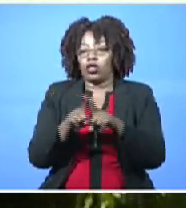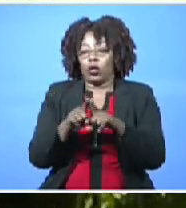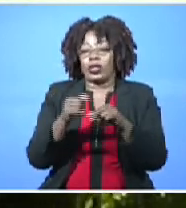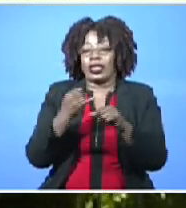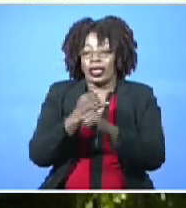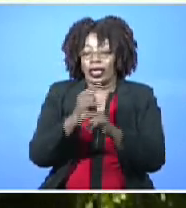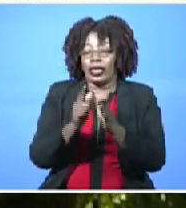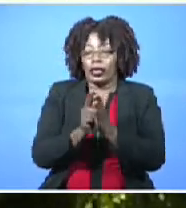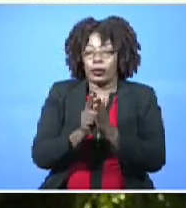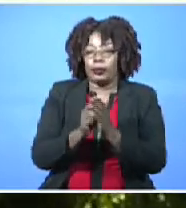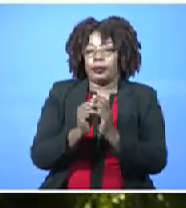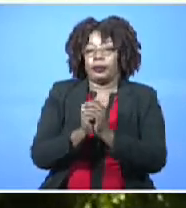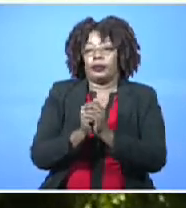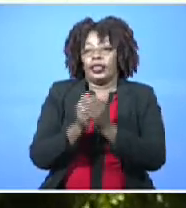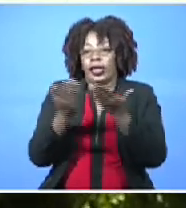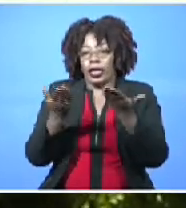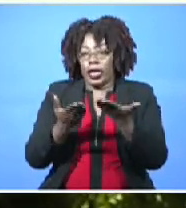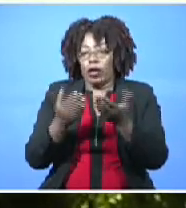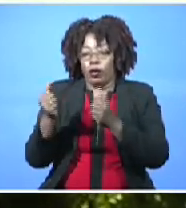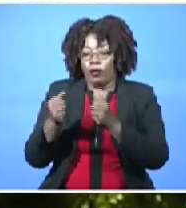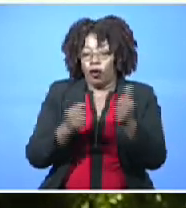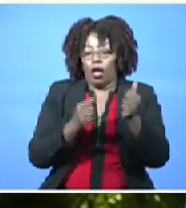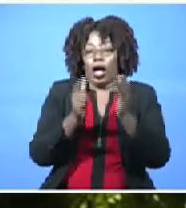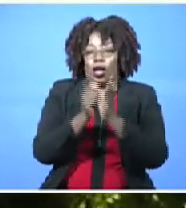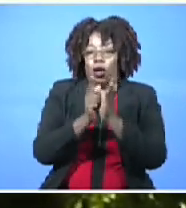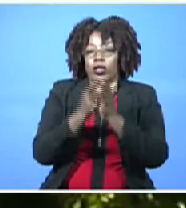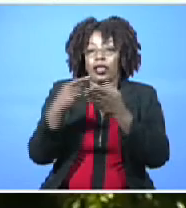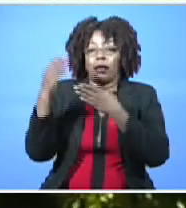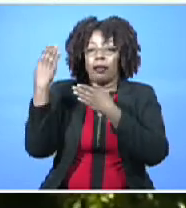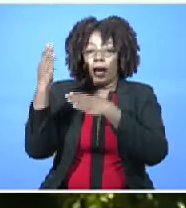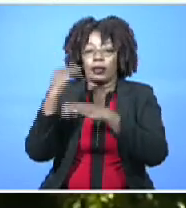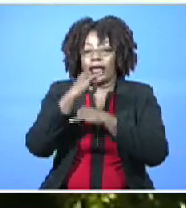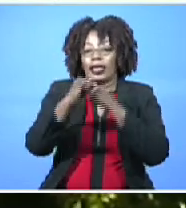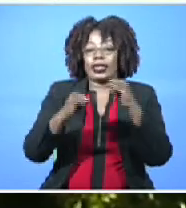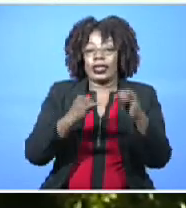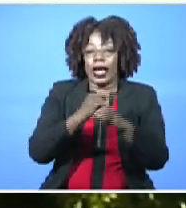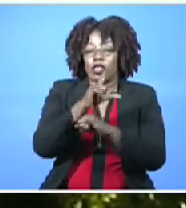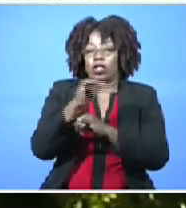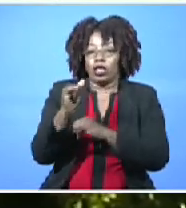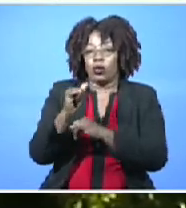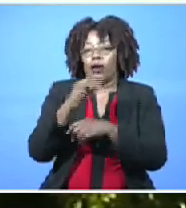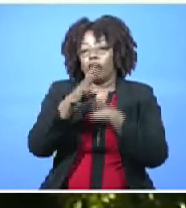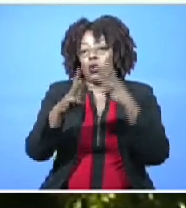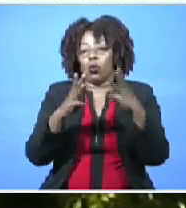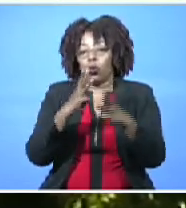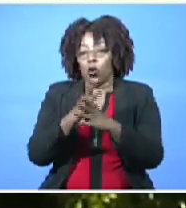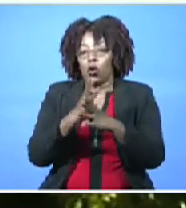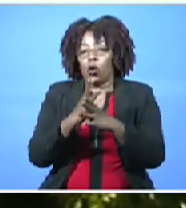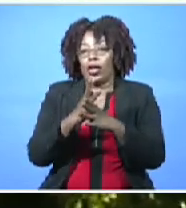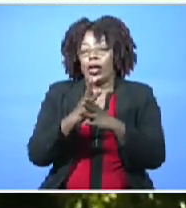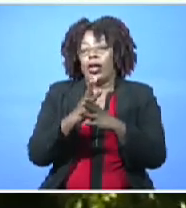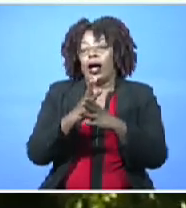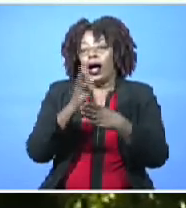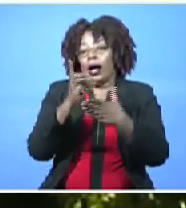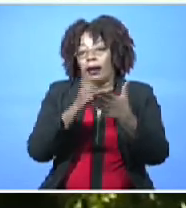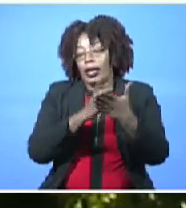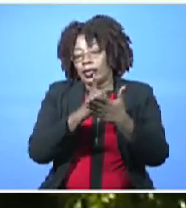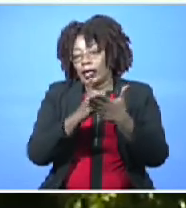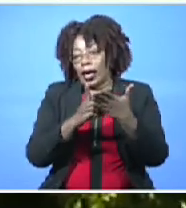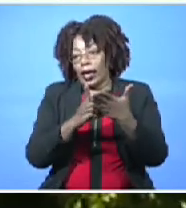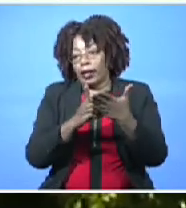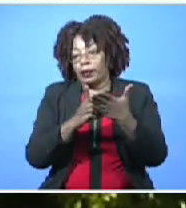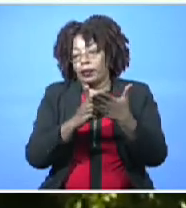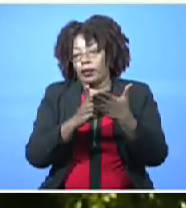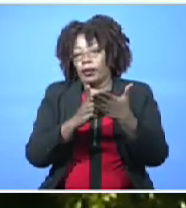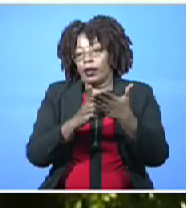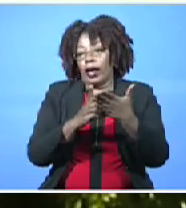illegal. Of course here we follow our laws of the Bahamas, and internationally we follow the World Anti-Doping Agency's laws, which governs